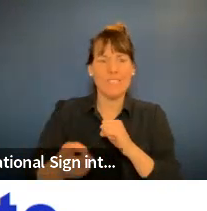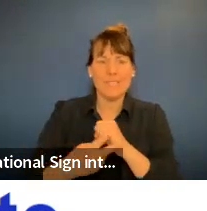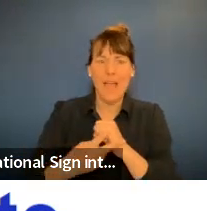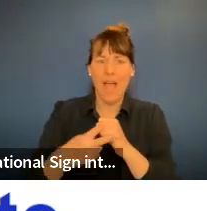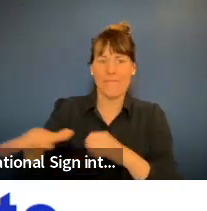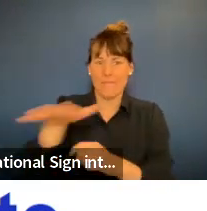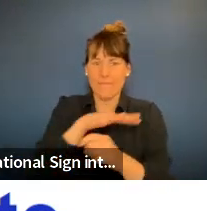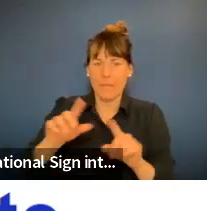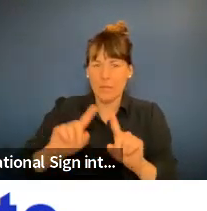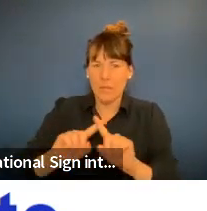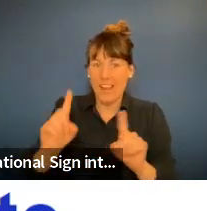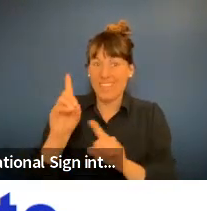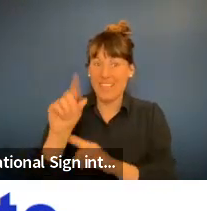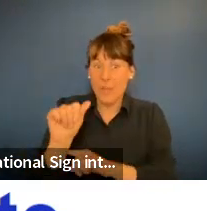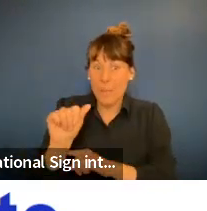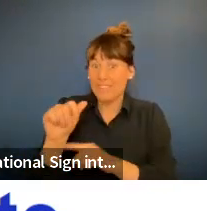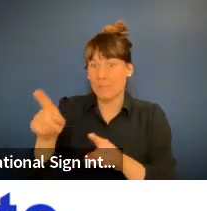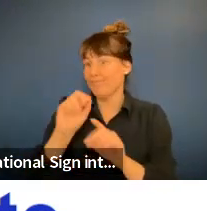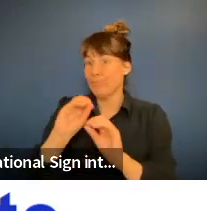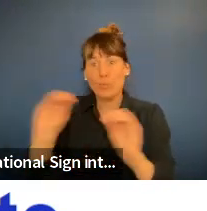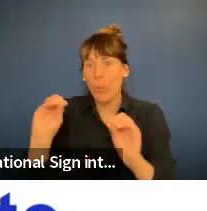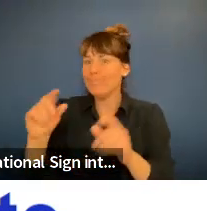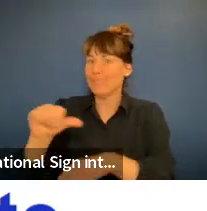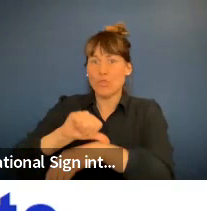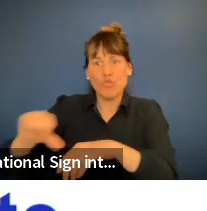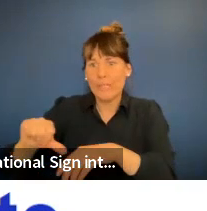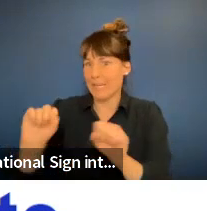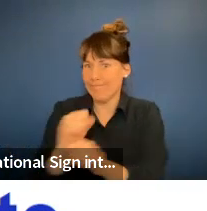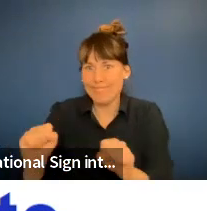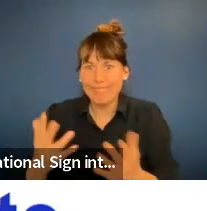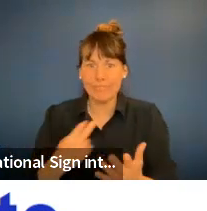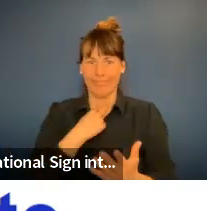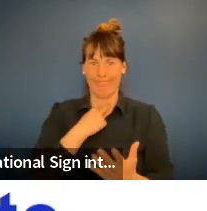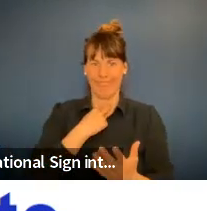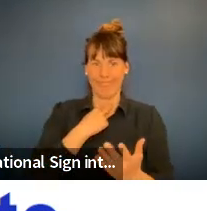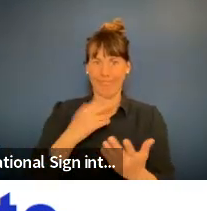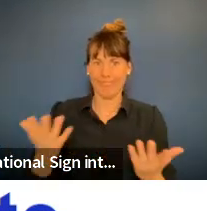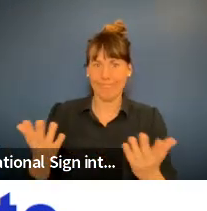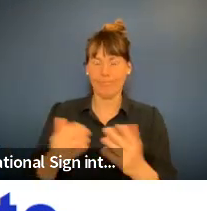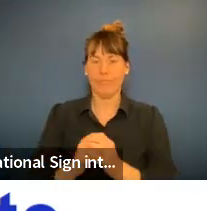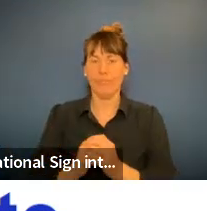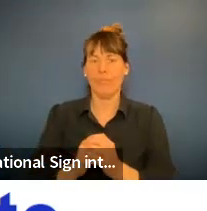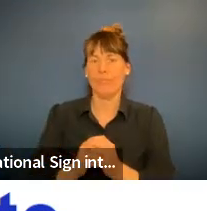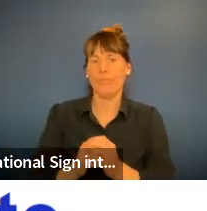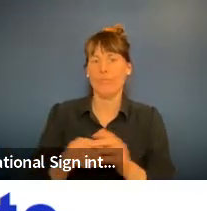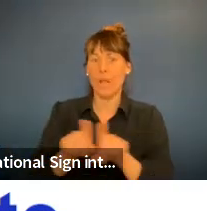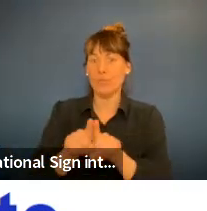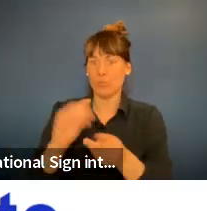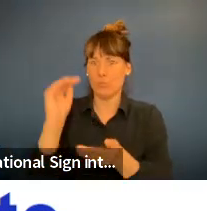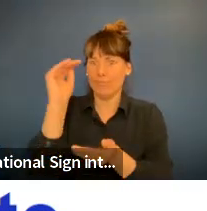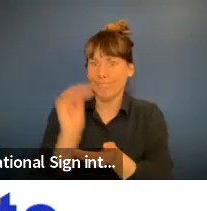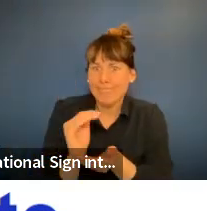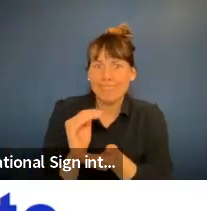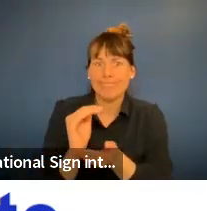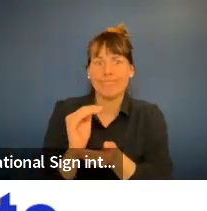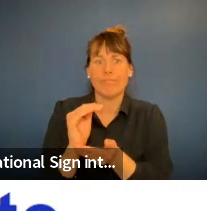be, and it might not be politically feasible to give a cash transfer of that amount, as it might create tensions in communities. However,